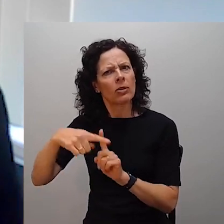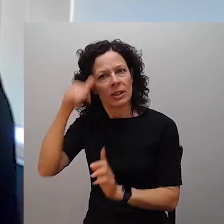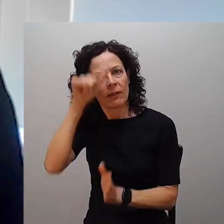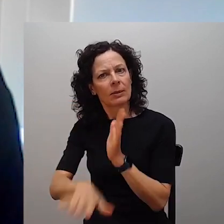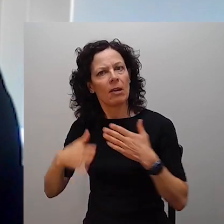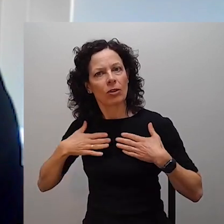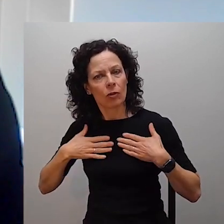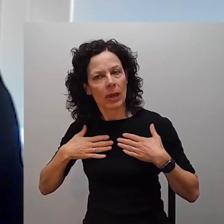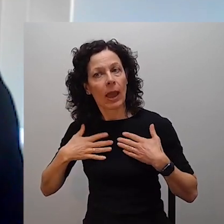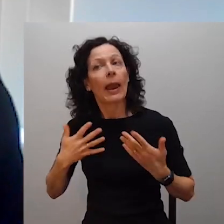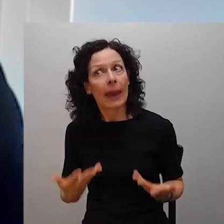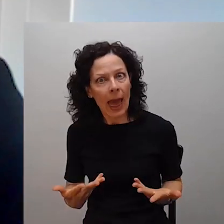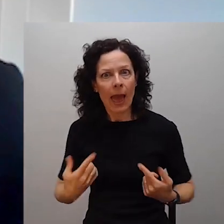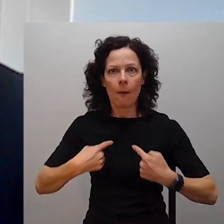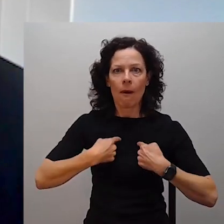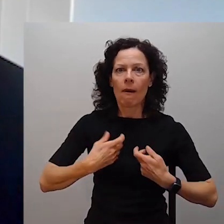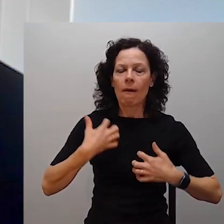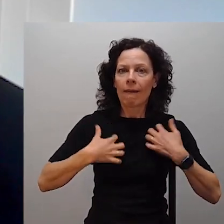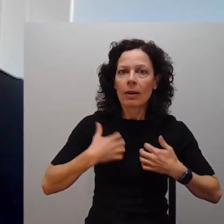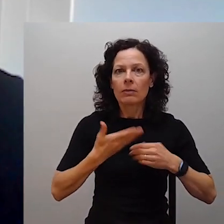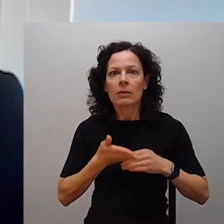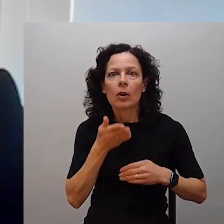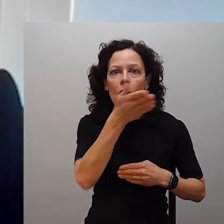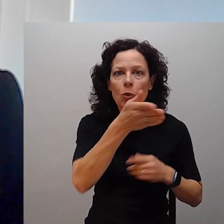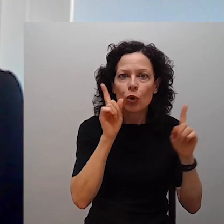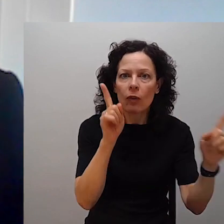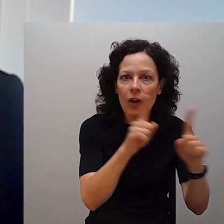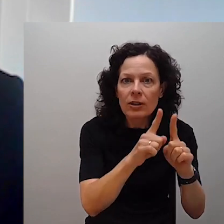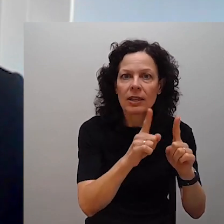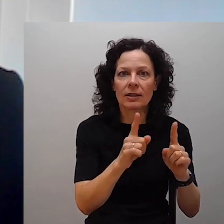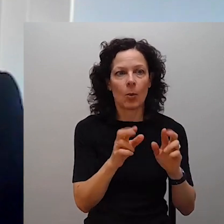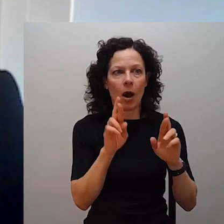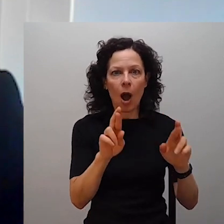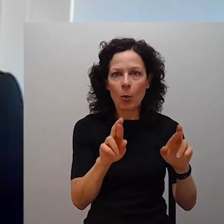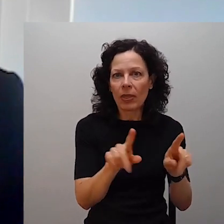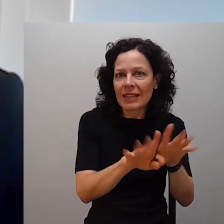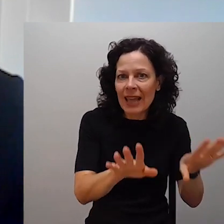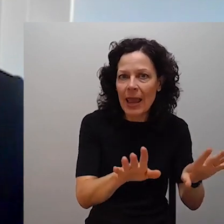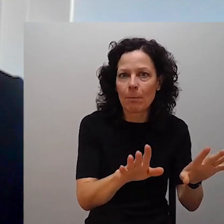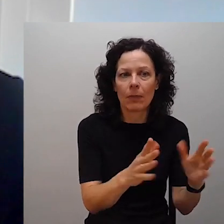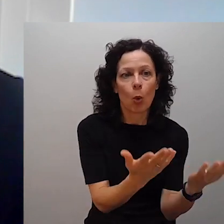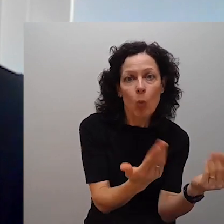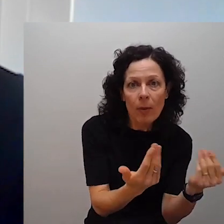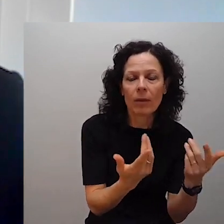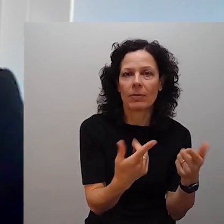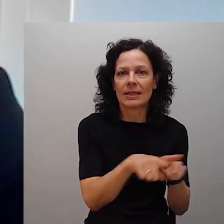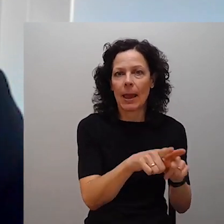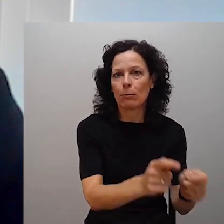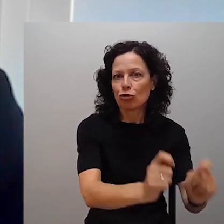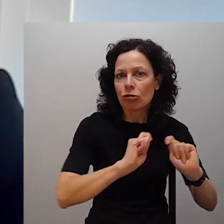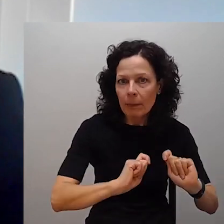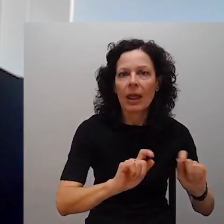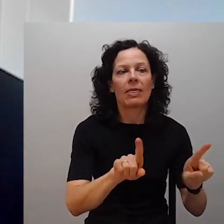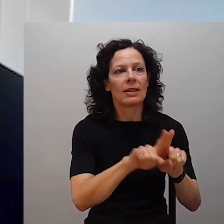to a university that signed the pledge as well, so hopefully I can expect the same level of treatment, the same kind of welcome from